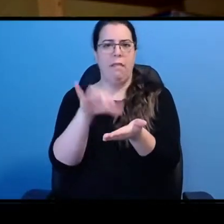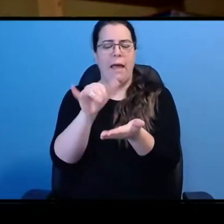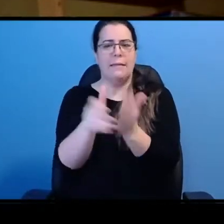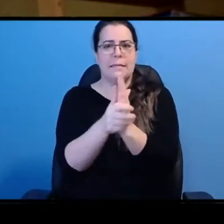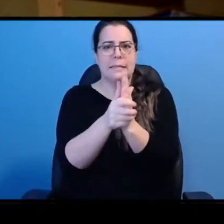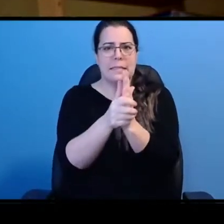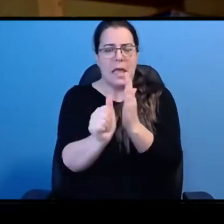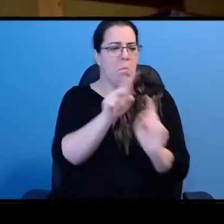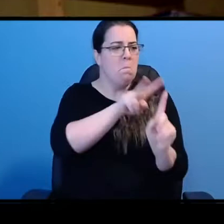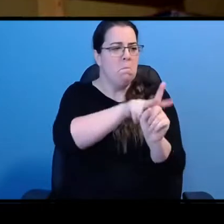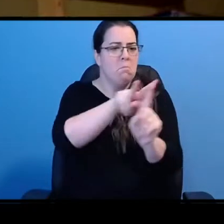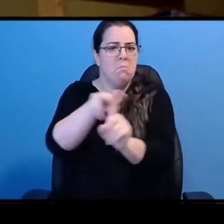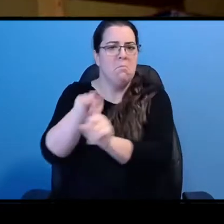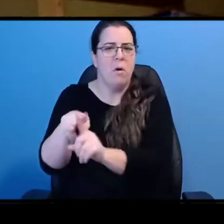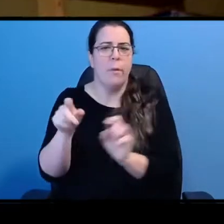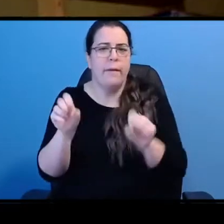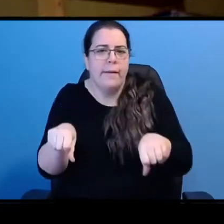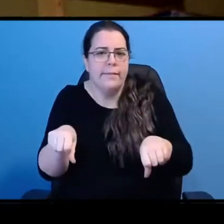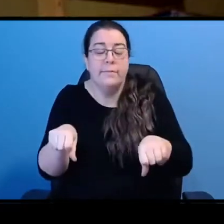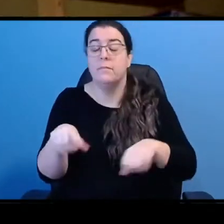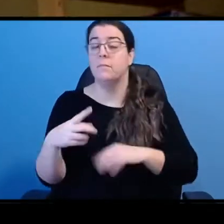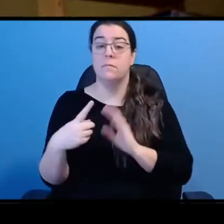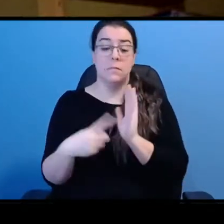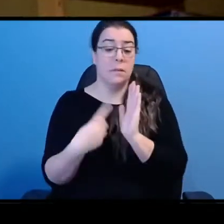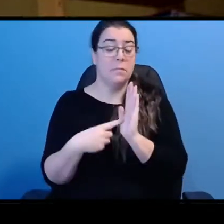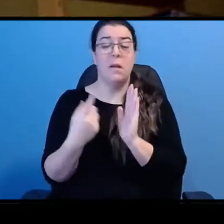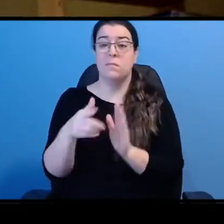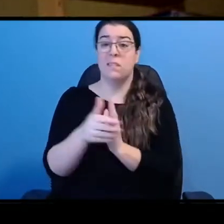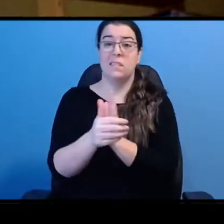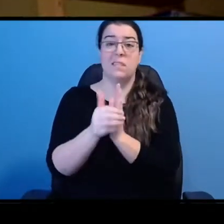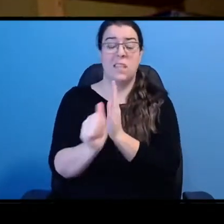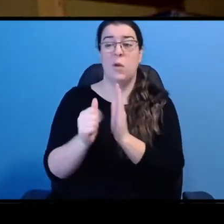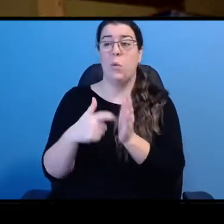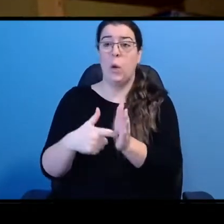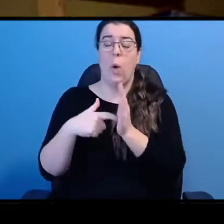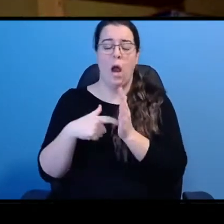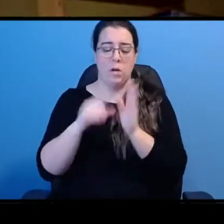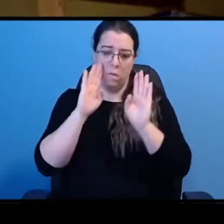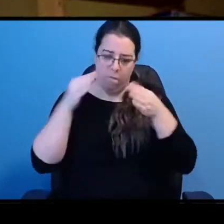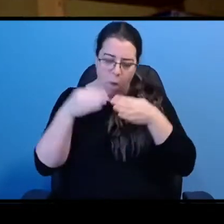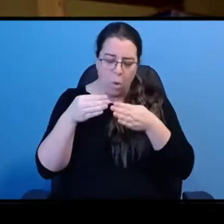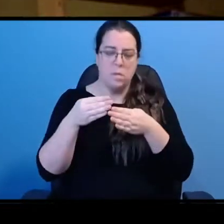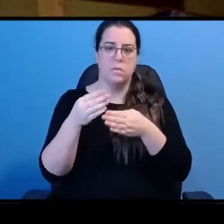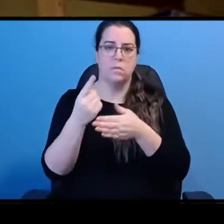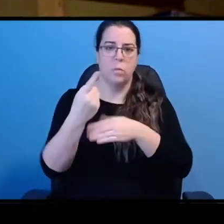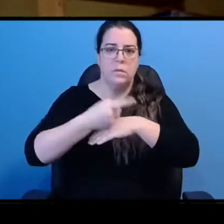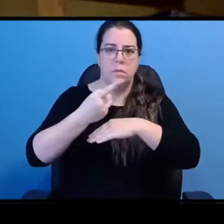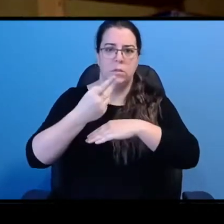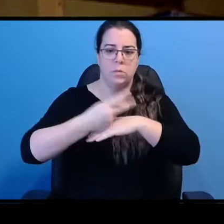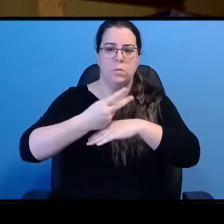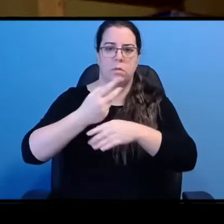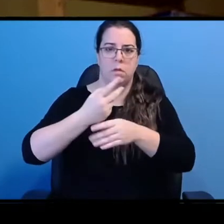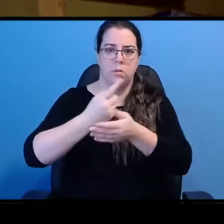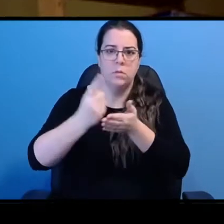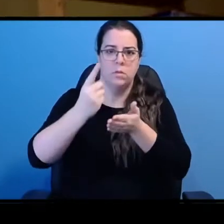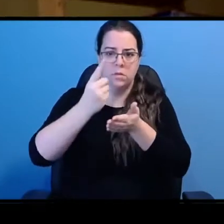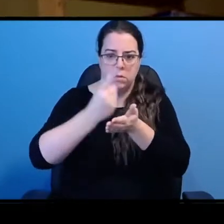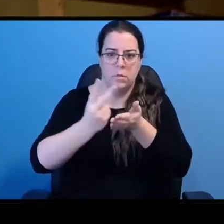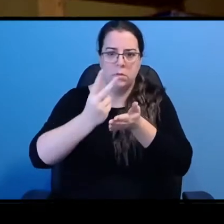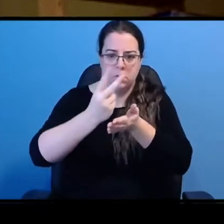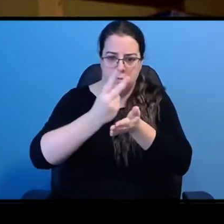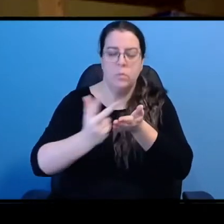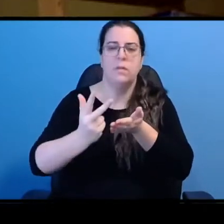hours, days, weeks, whatever, doing a grant application. But as you're going through that process, that's a really good skill to have for